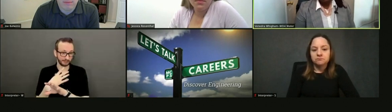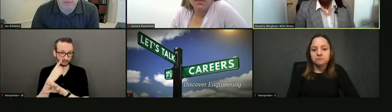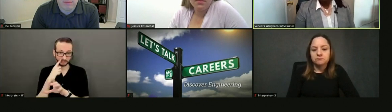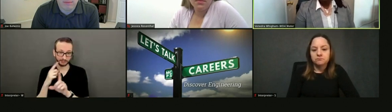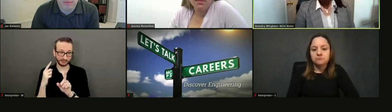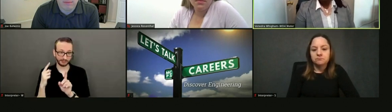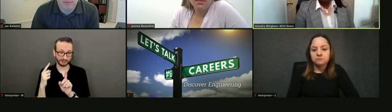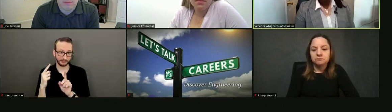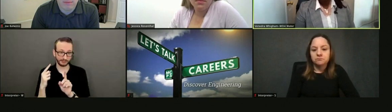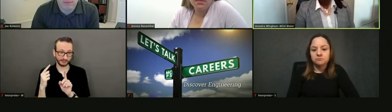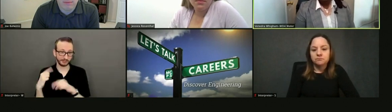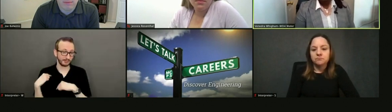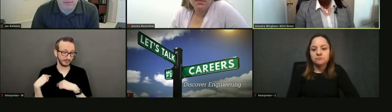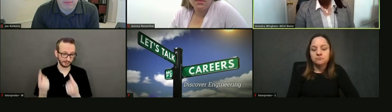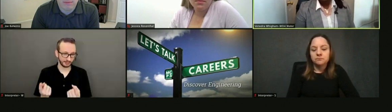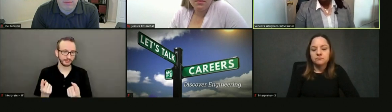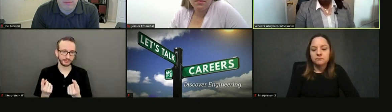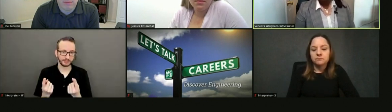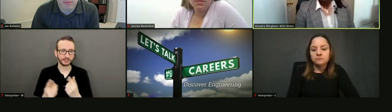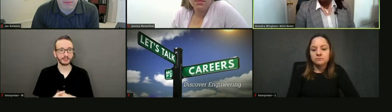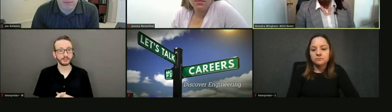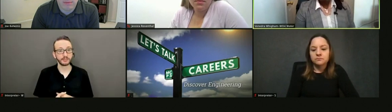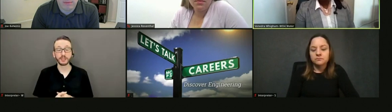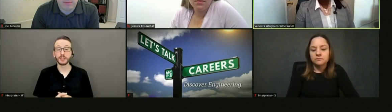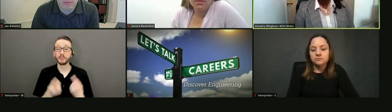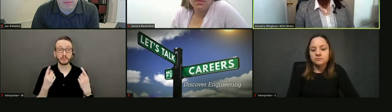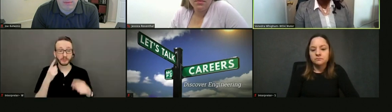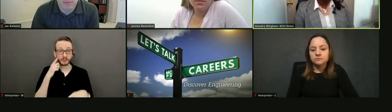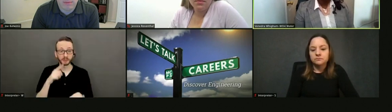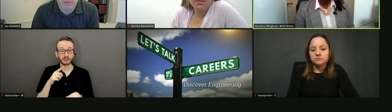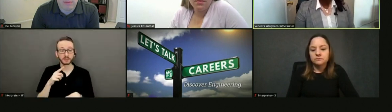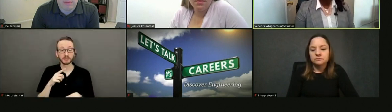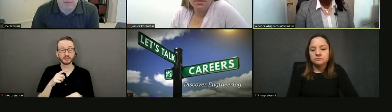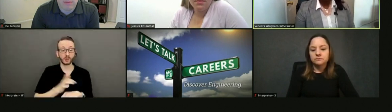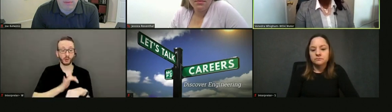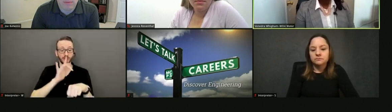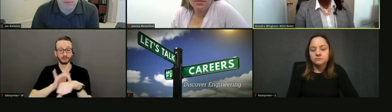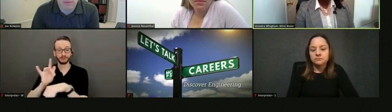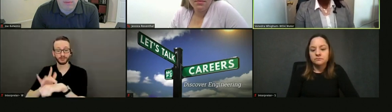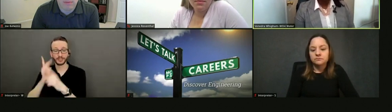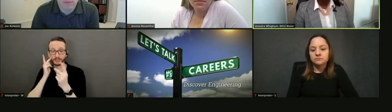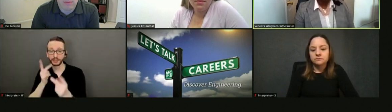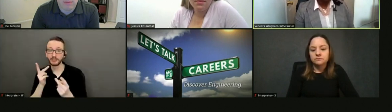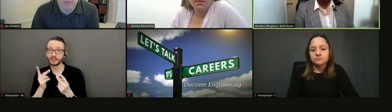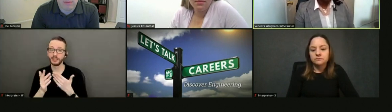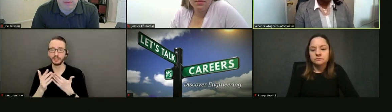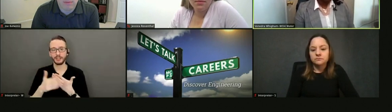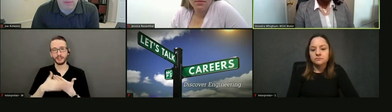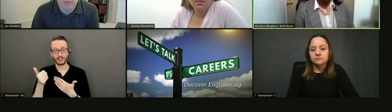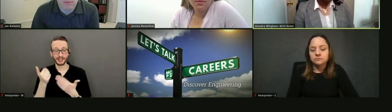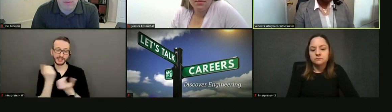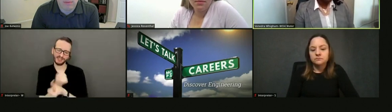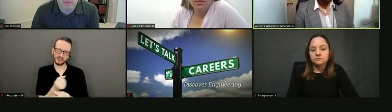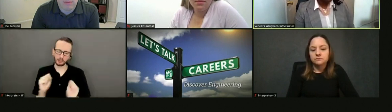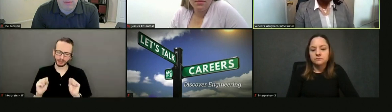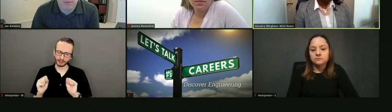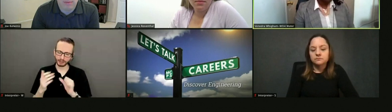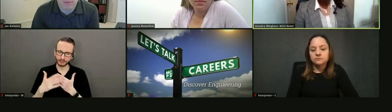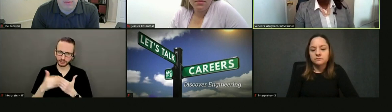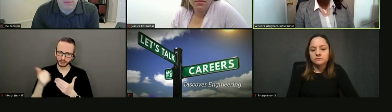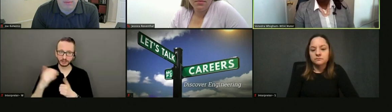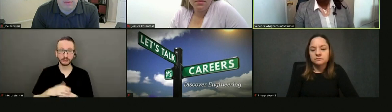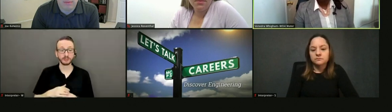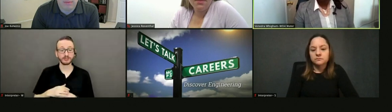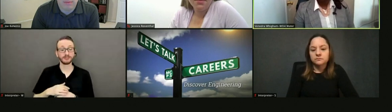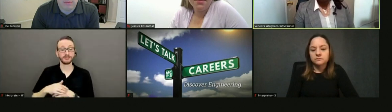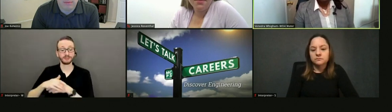via telework, but when it comes to sites and site visits, you know, it's easy for me to be safe. I mentioned flying drones